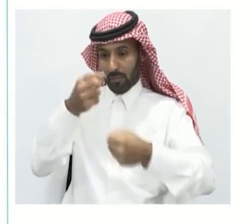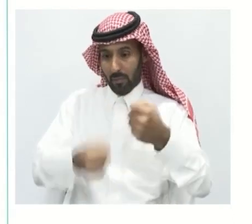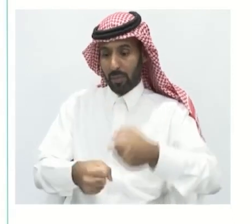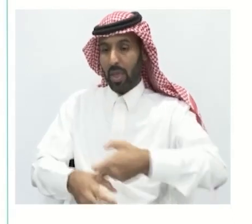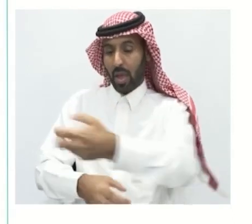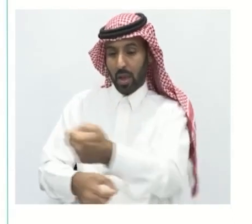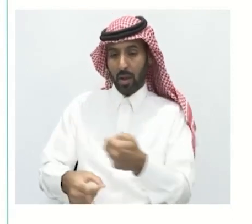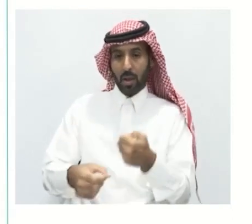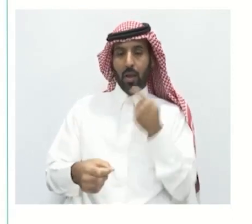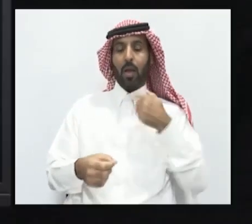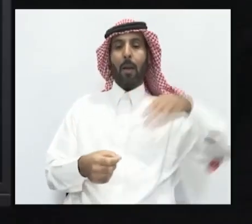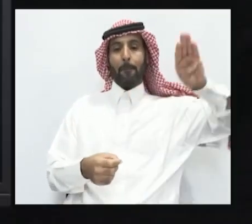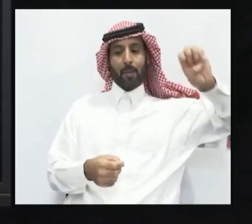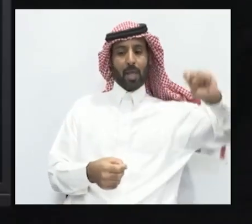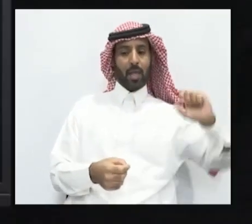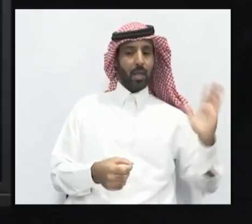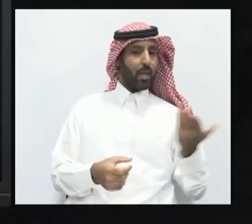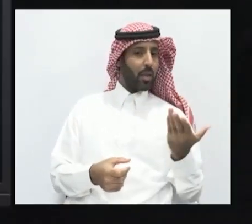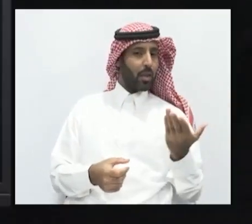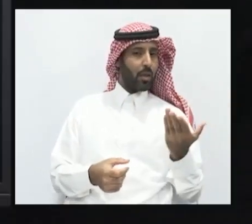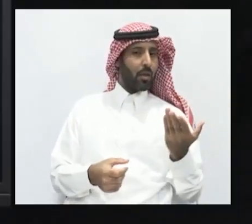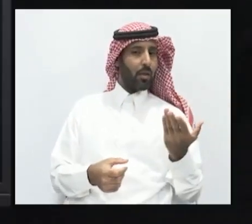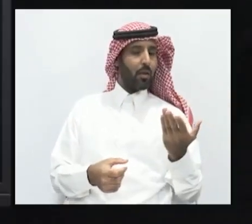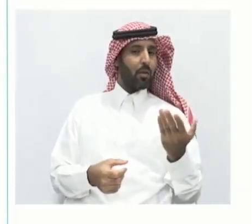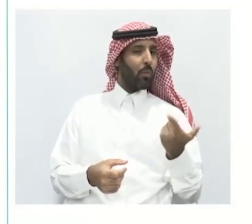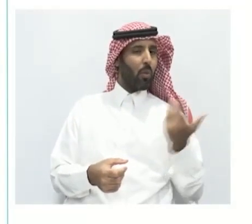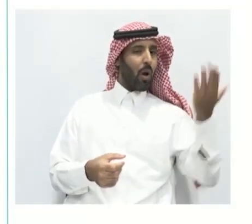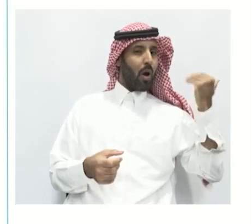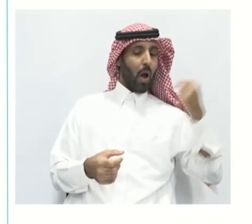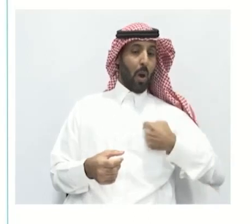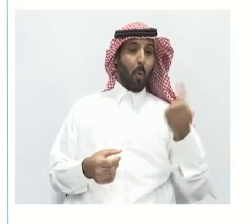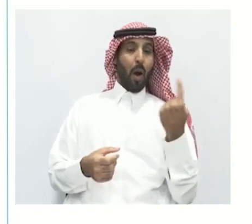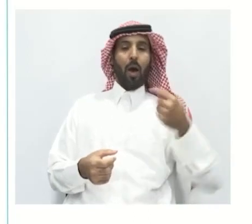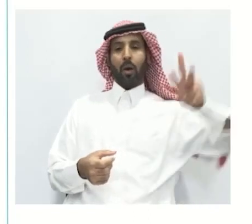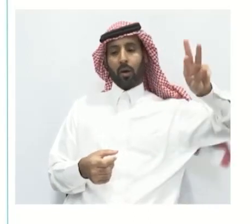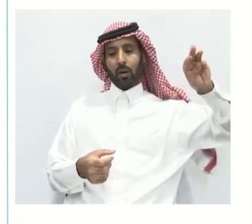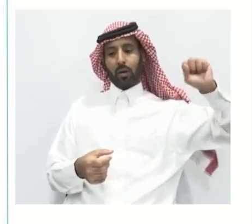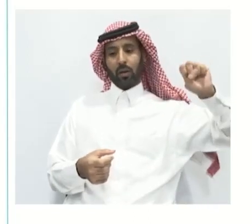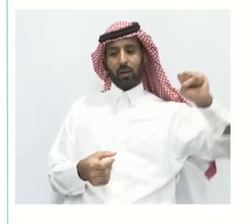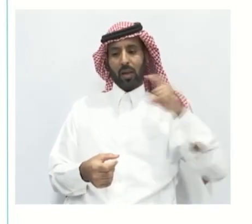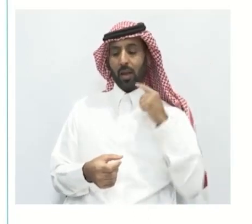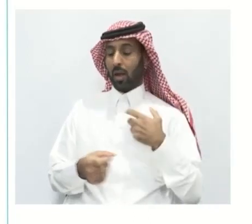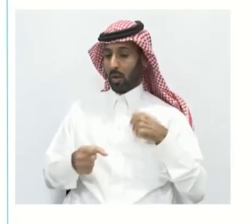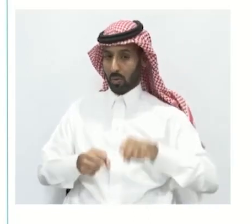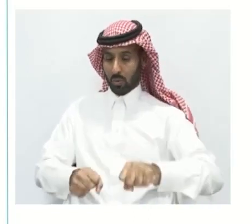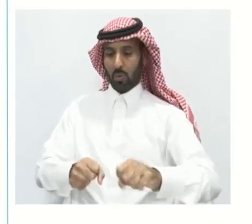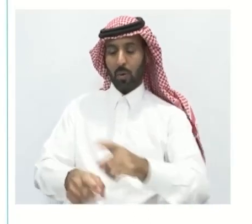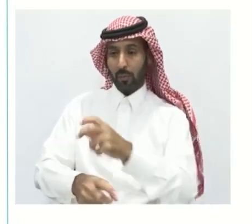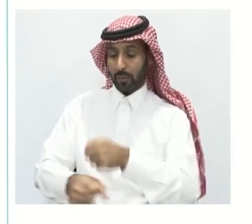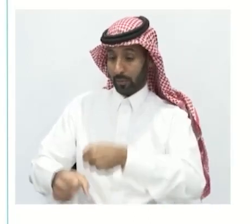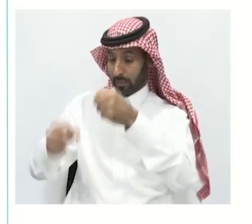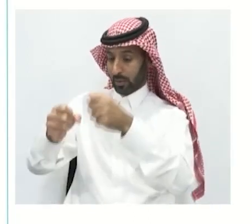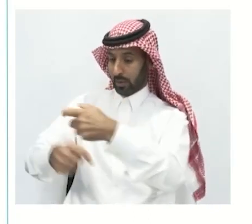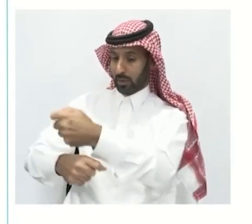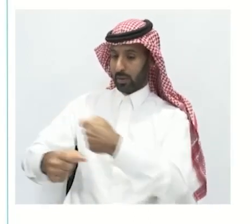So be here. Yes, I was in the supermarket. I and the verb